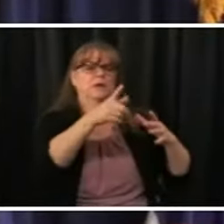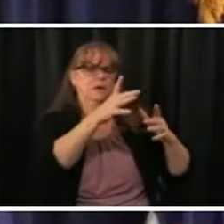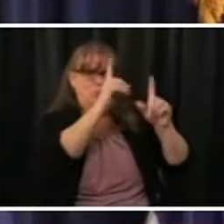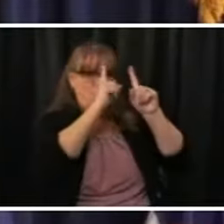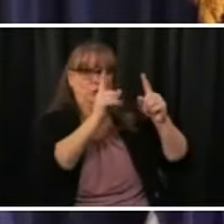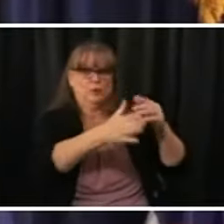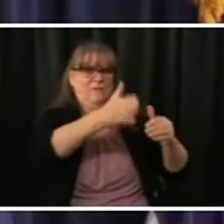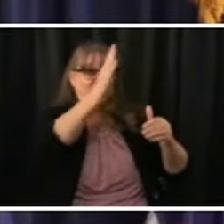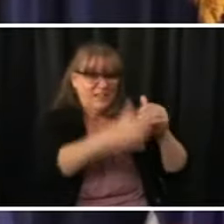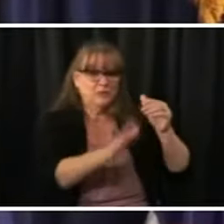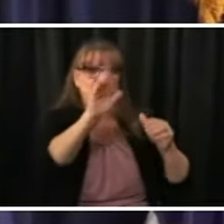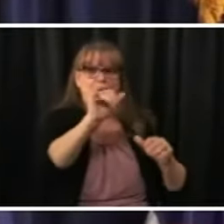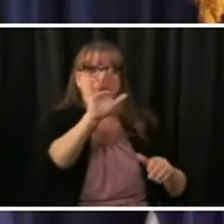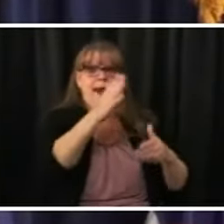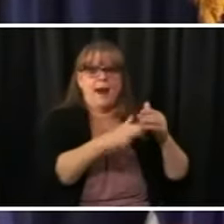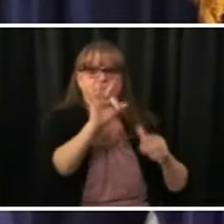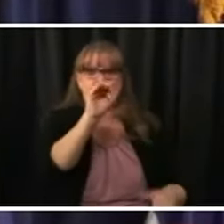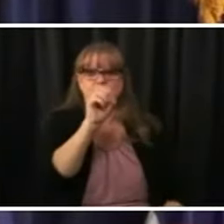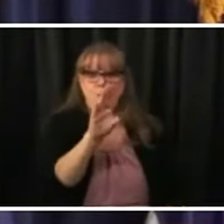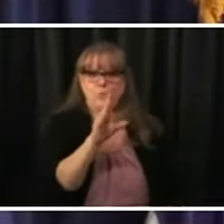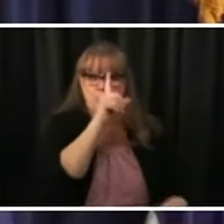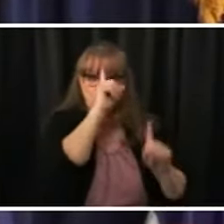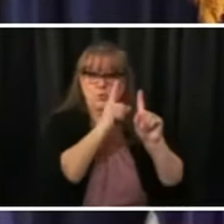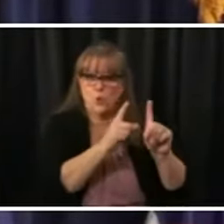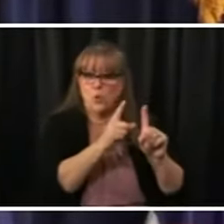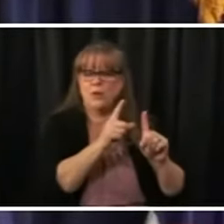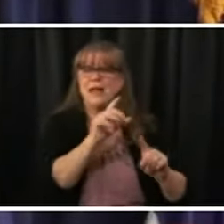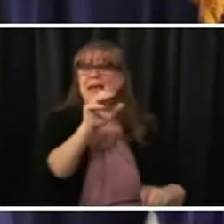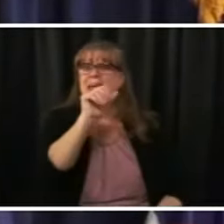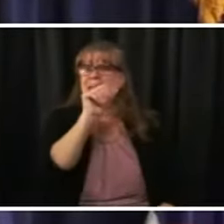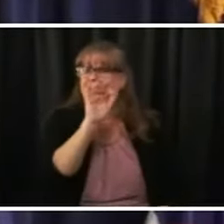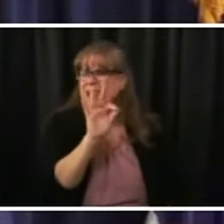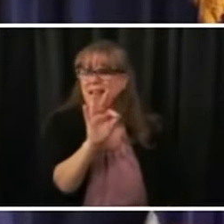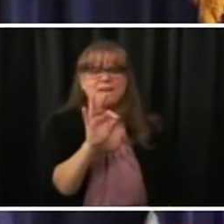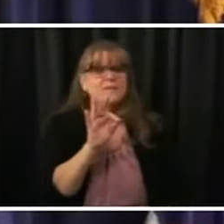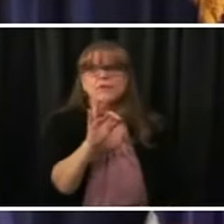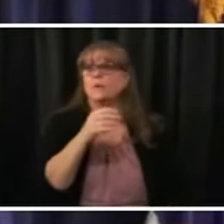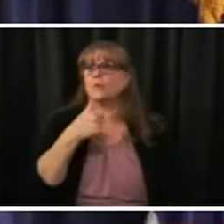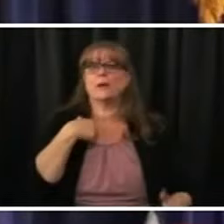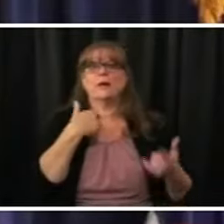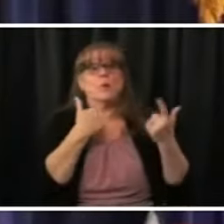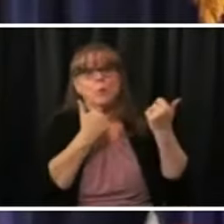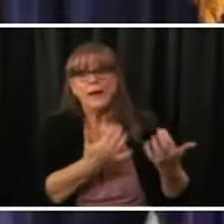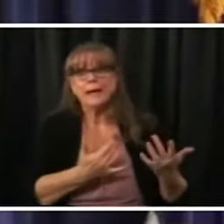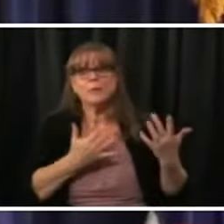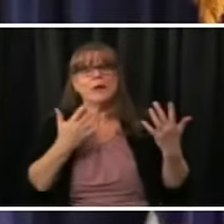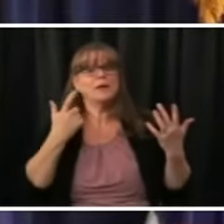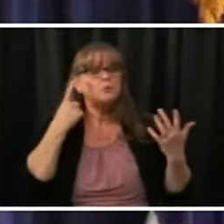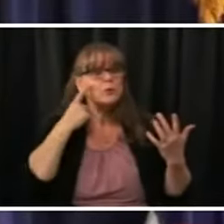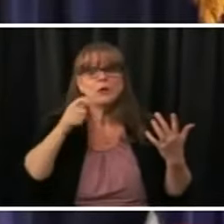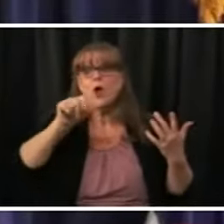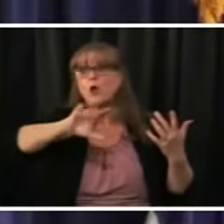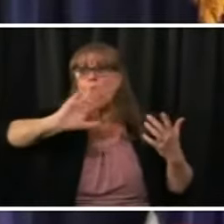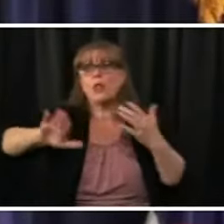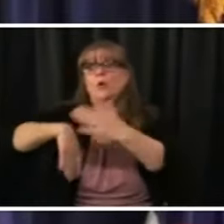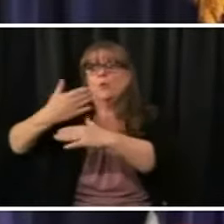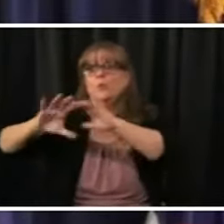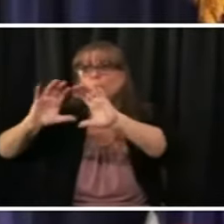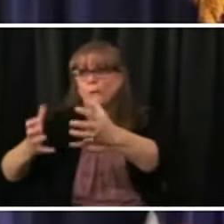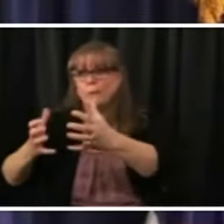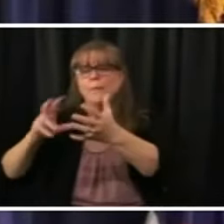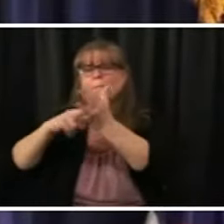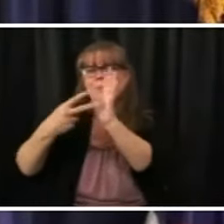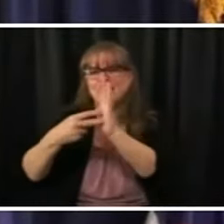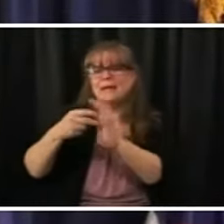able to deploy vaccines fast enough, and vaccines would sit on shelves in Colorado. As you